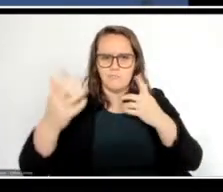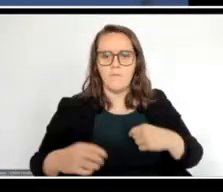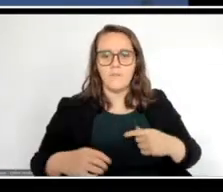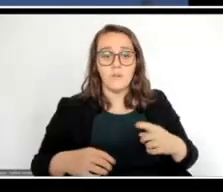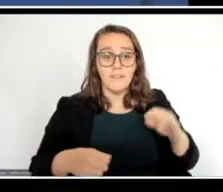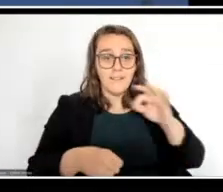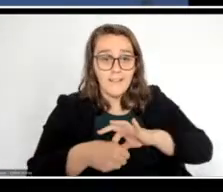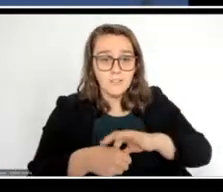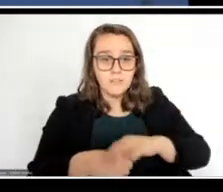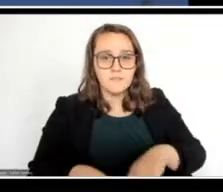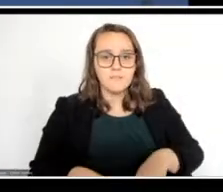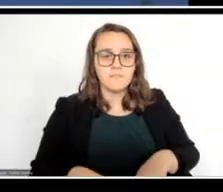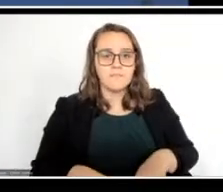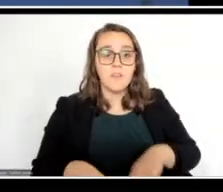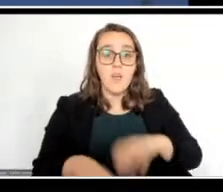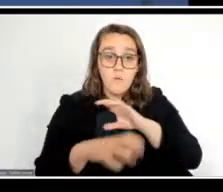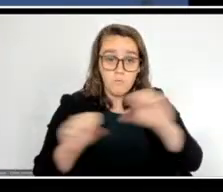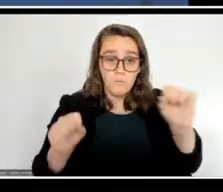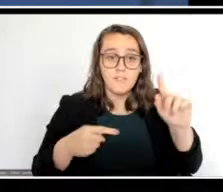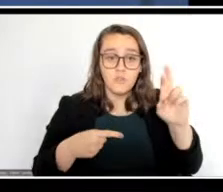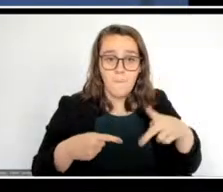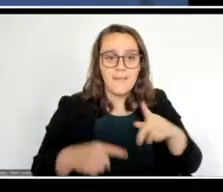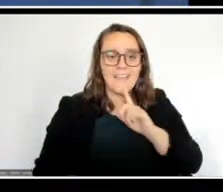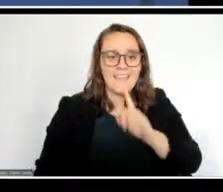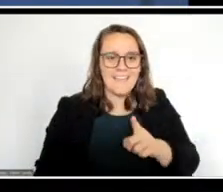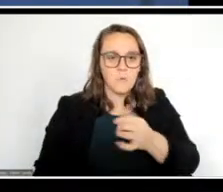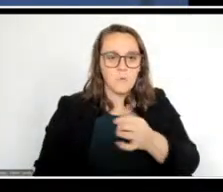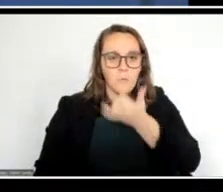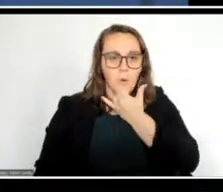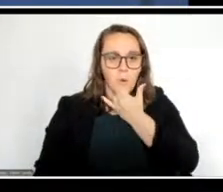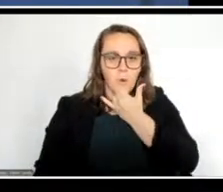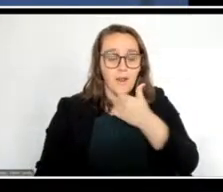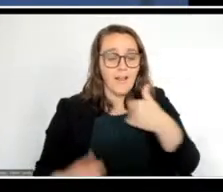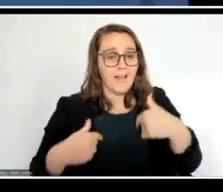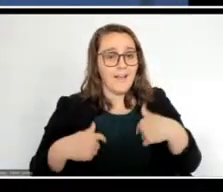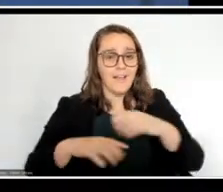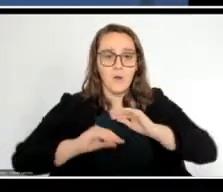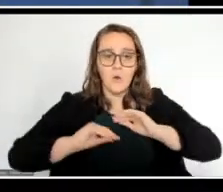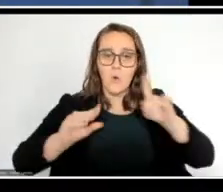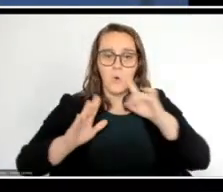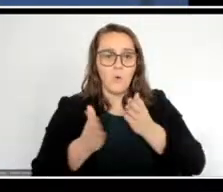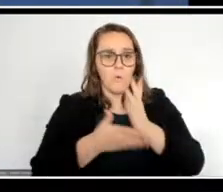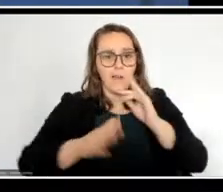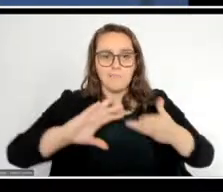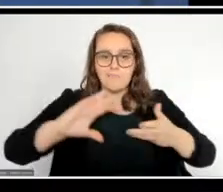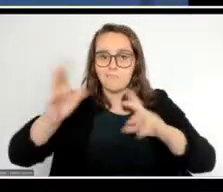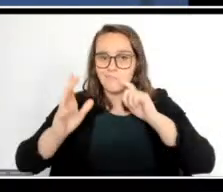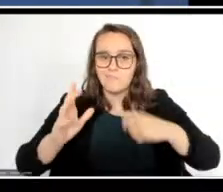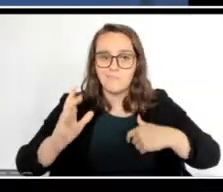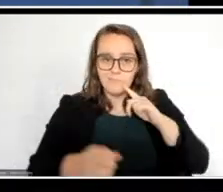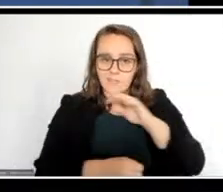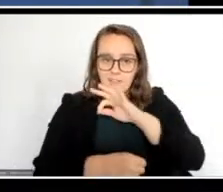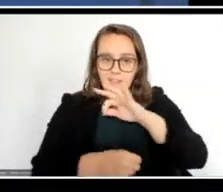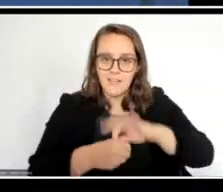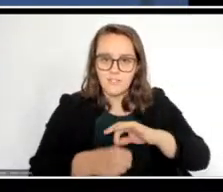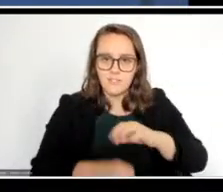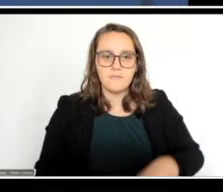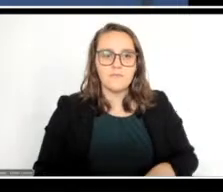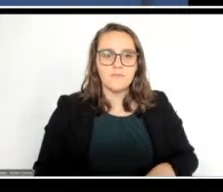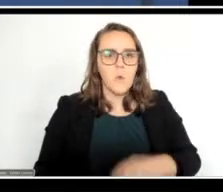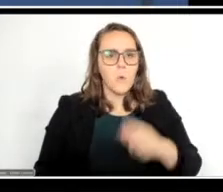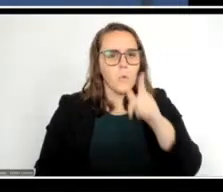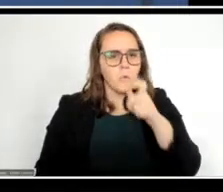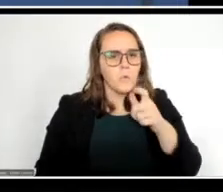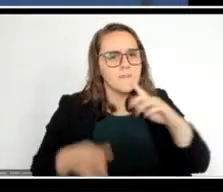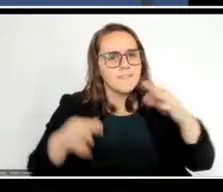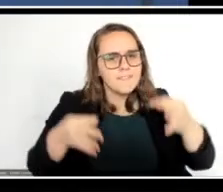President Trump is wrong. I had no right to overturn the election. The presidency belongs to the American people and